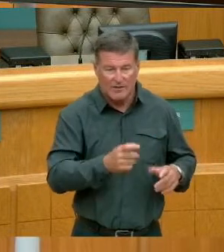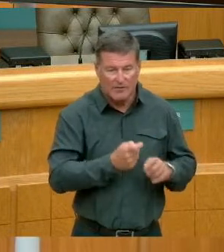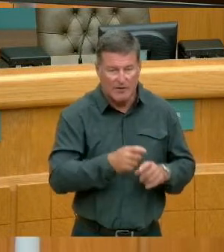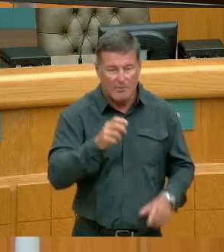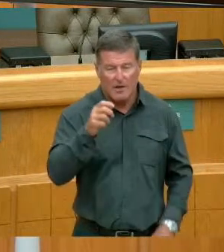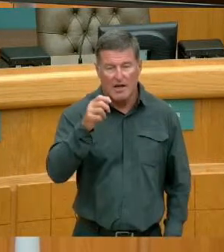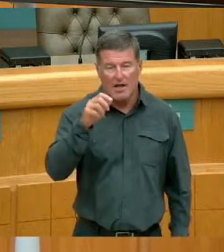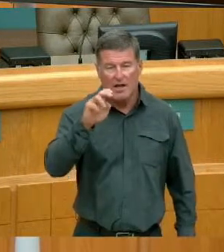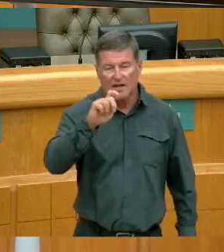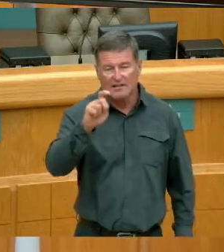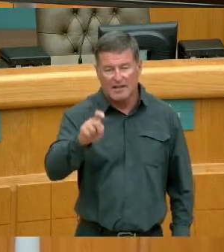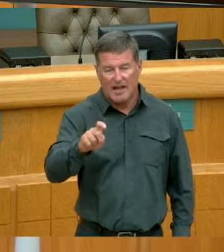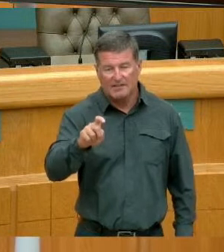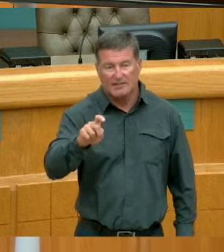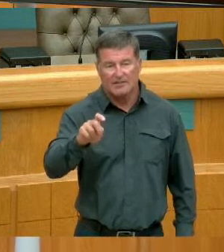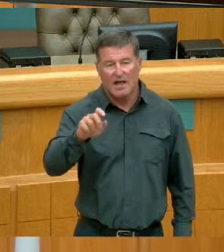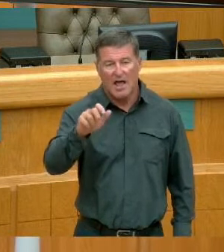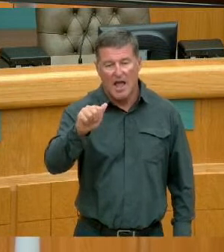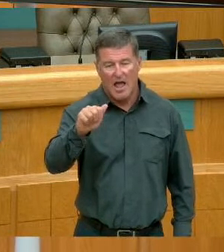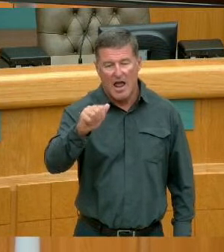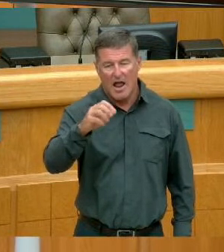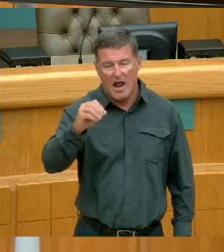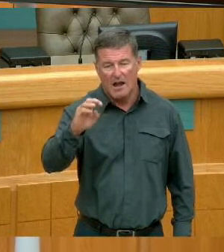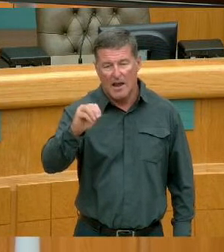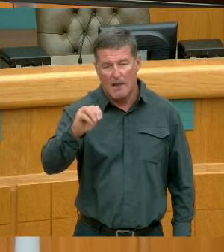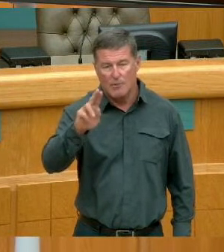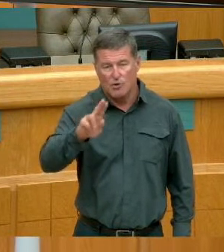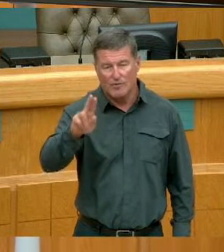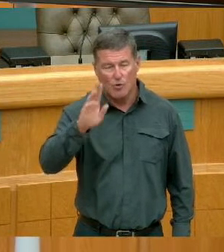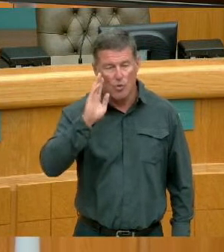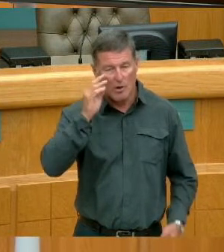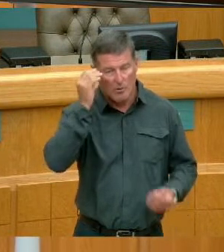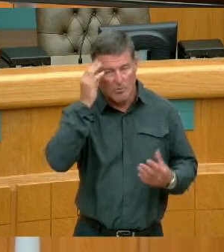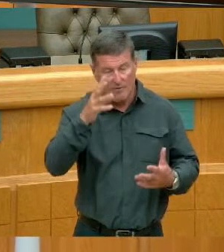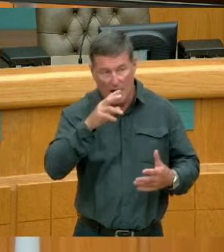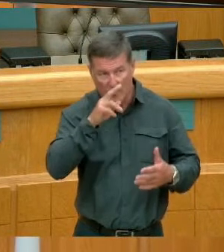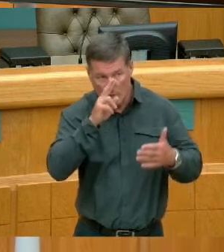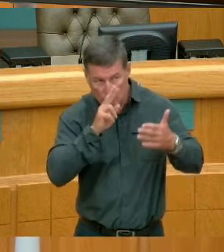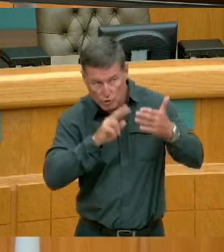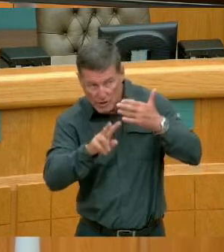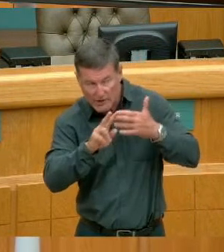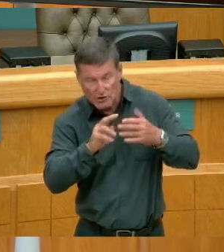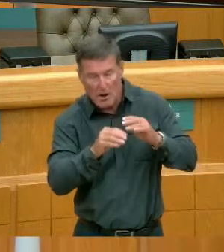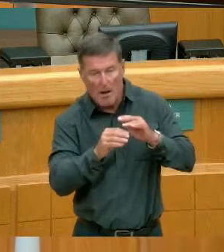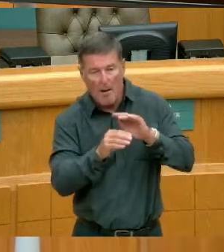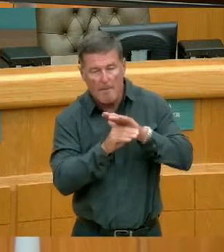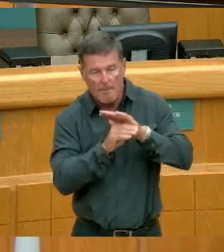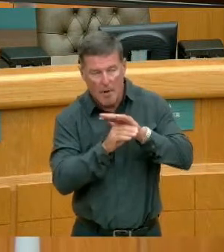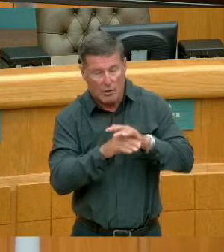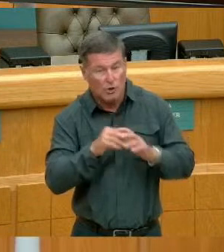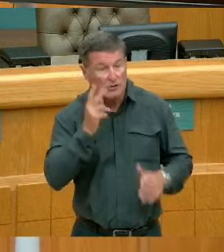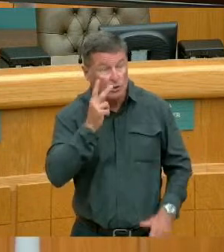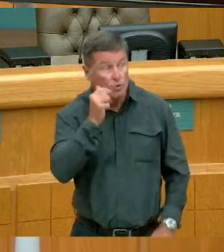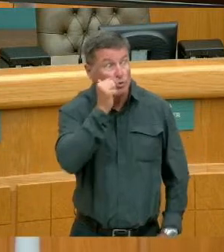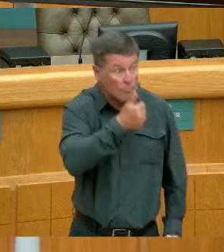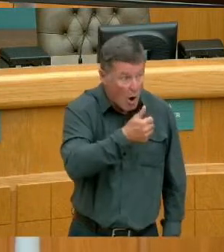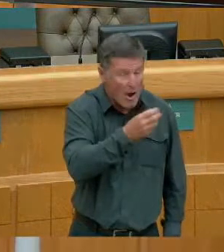Texas A&M University providing an update on their modeling. So we'll see you tomorrow and then again on Thursday. Take care.